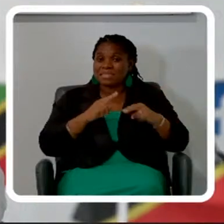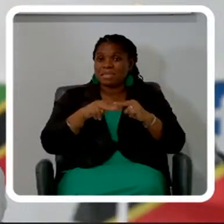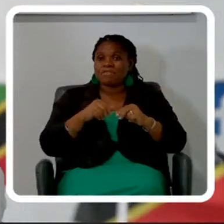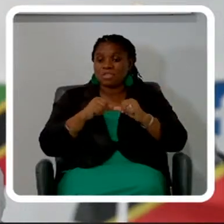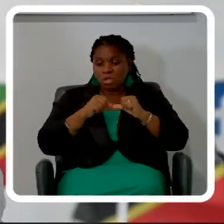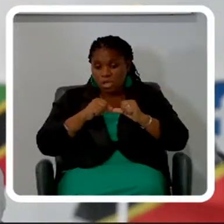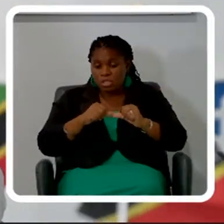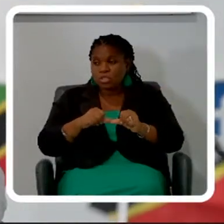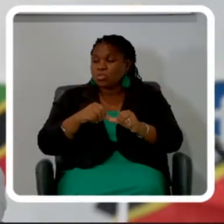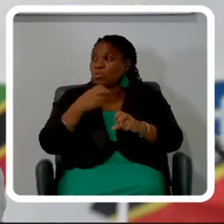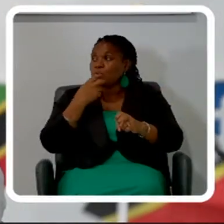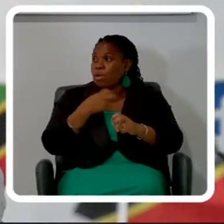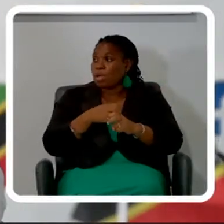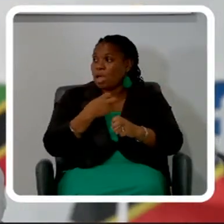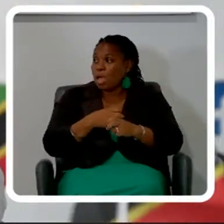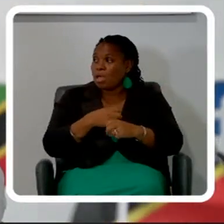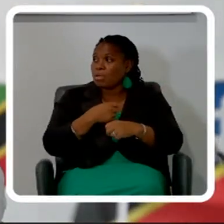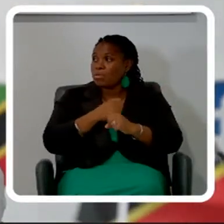best.